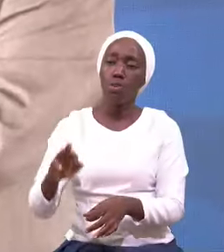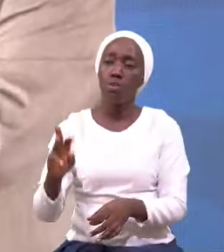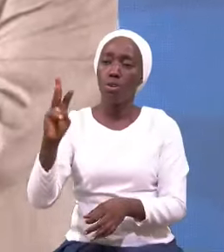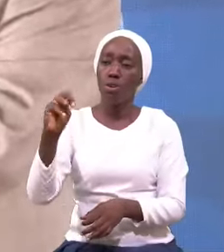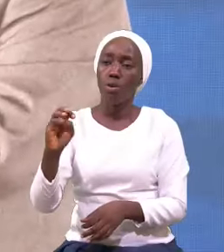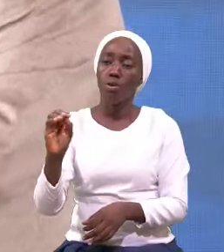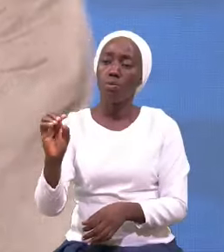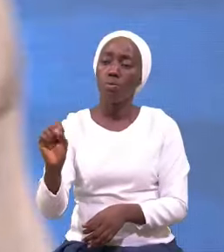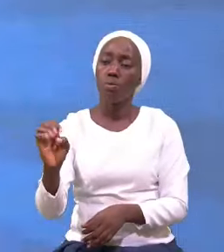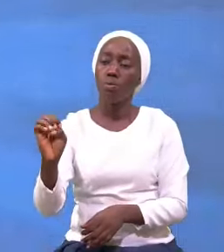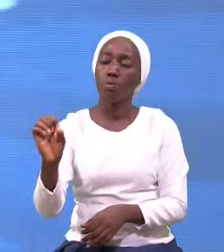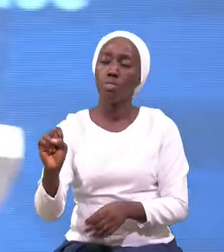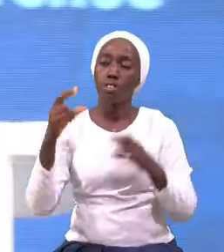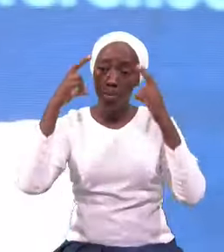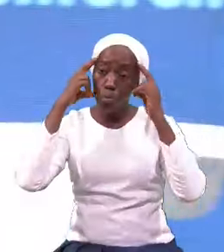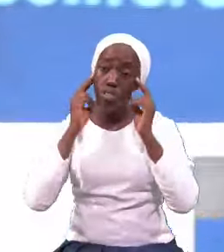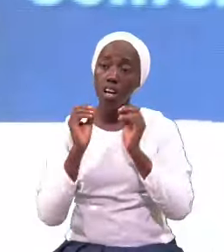into Joshua.